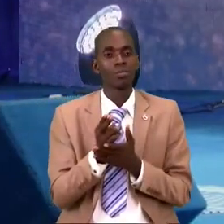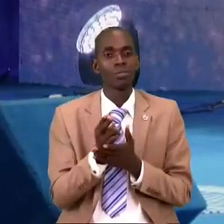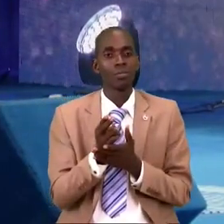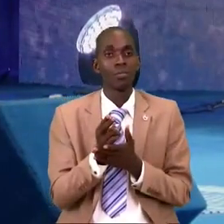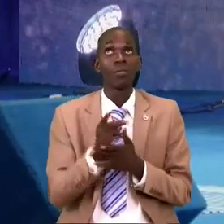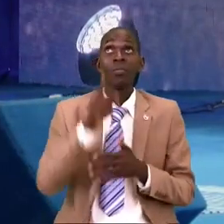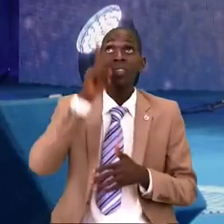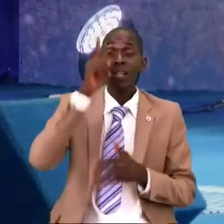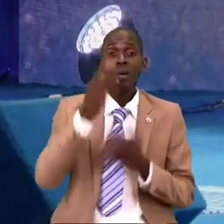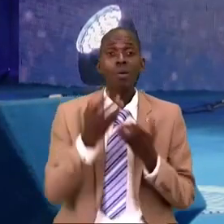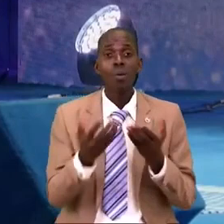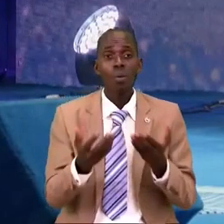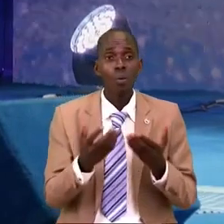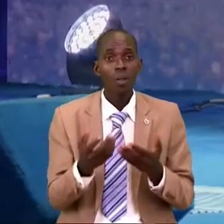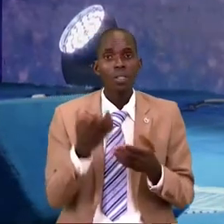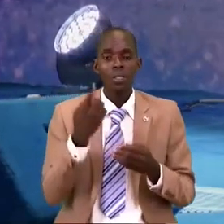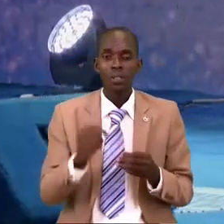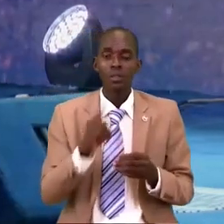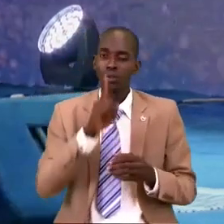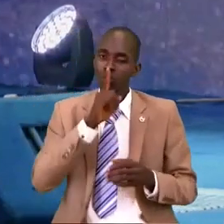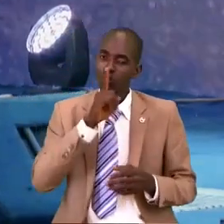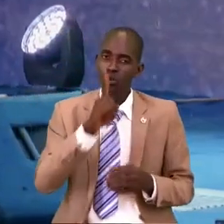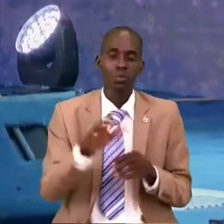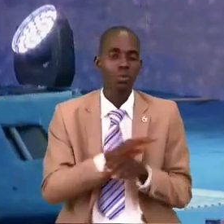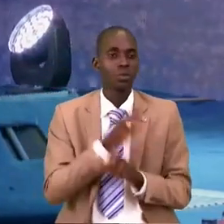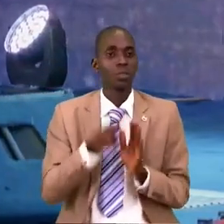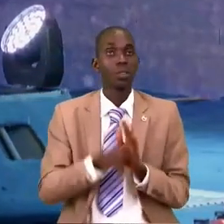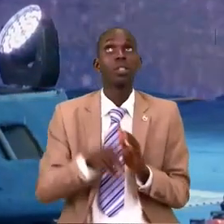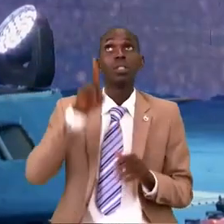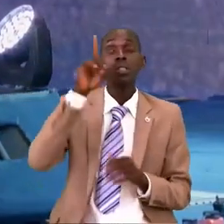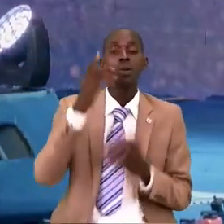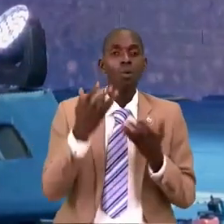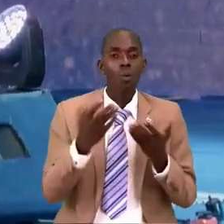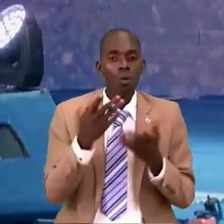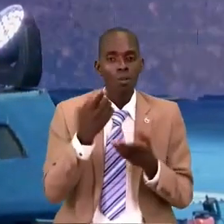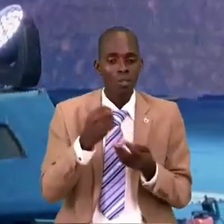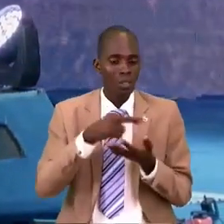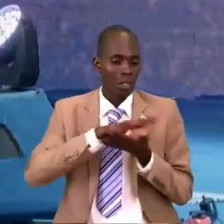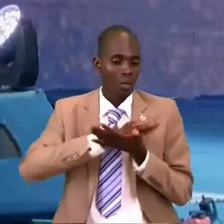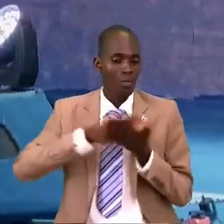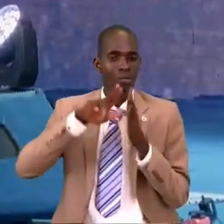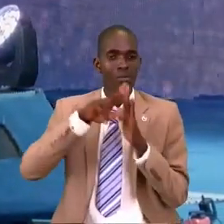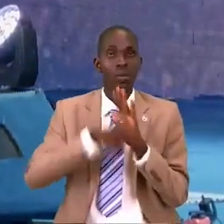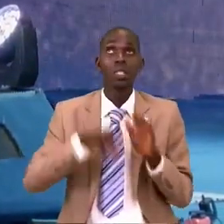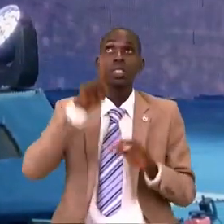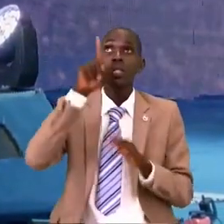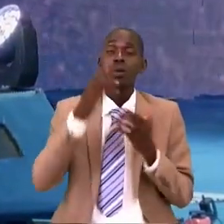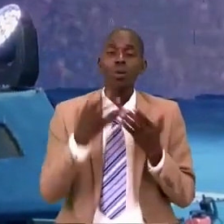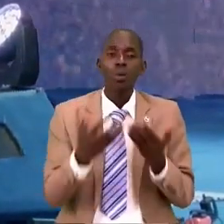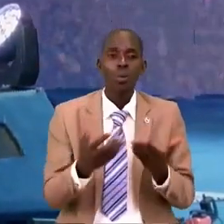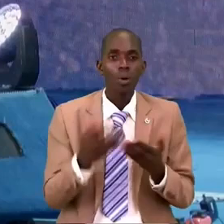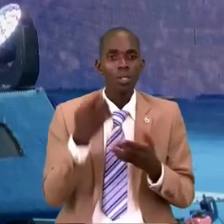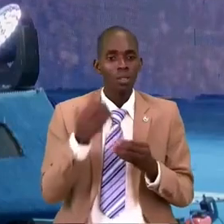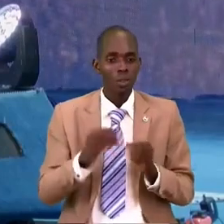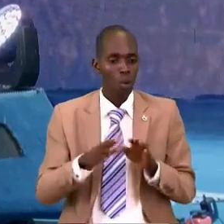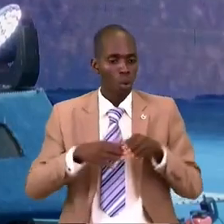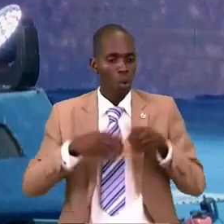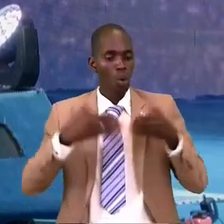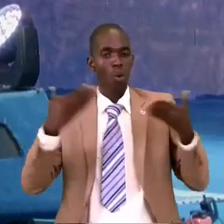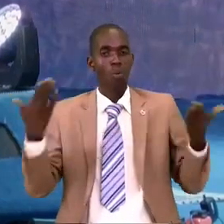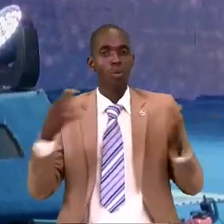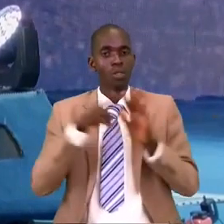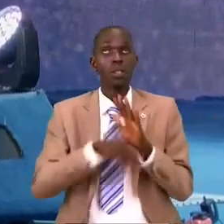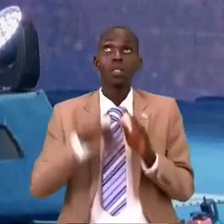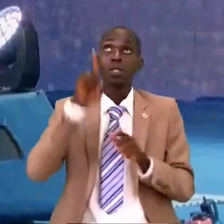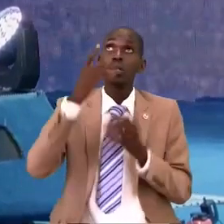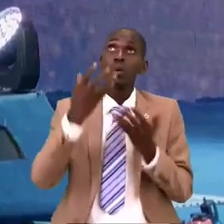the transparency. He wants the love of God. He wants the redemption. He wants the salvation. He wants